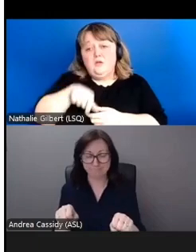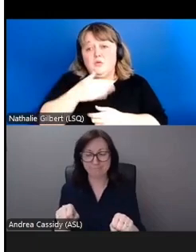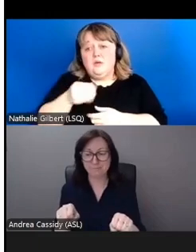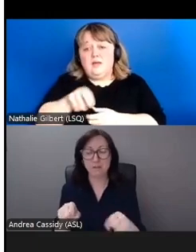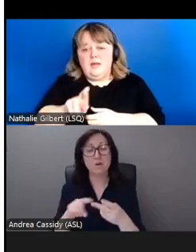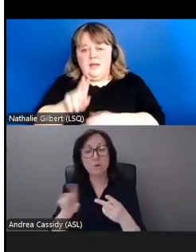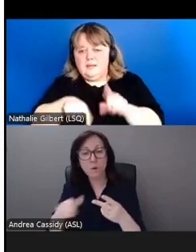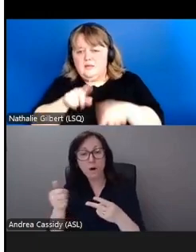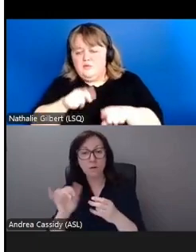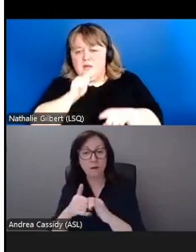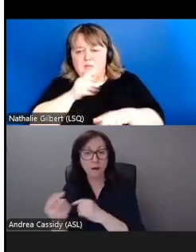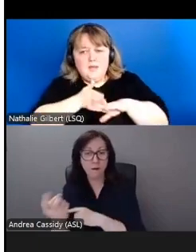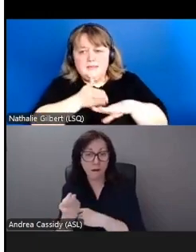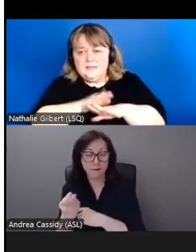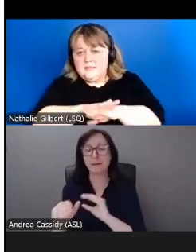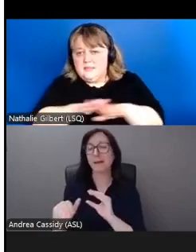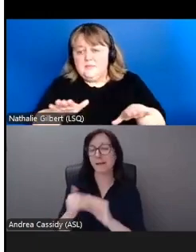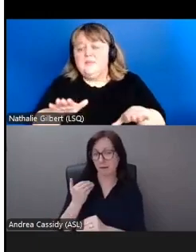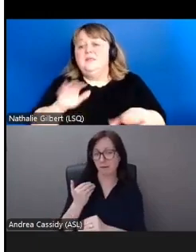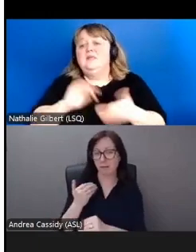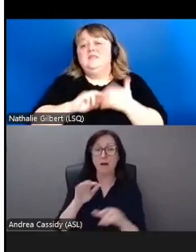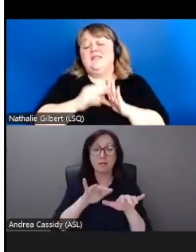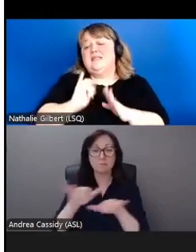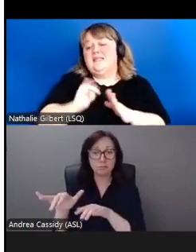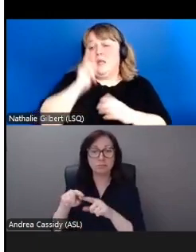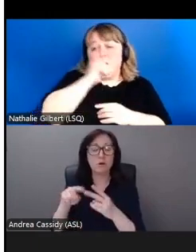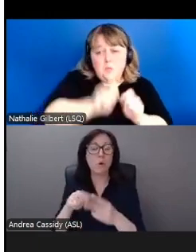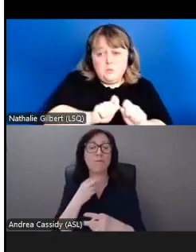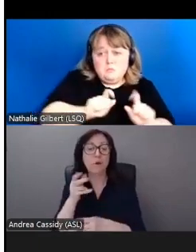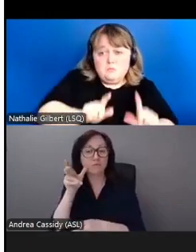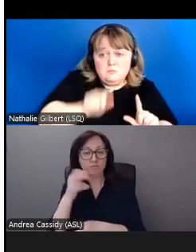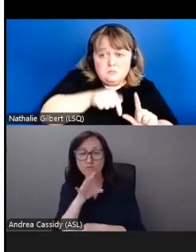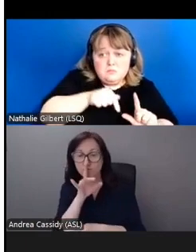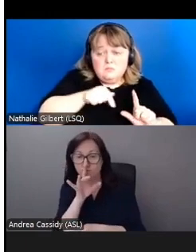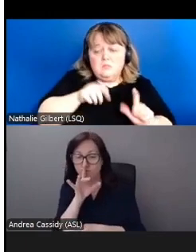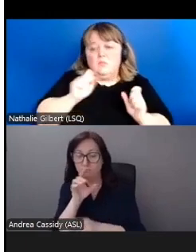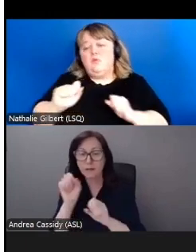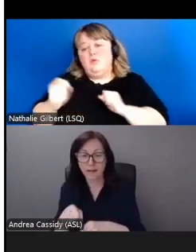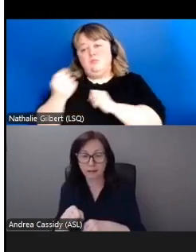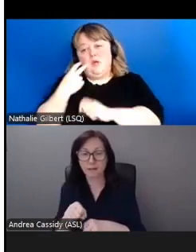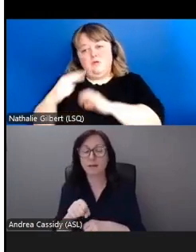submitted by email as either written or audio messages to